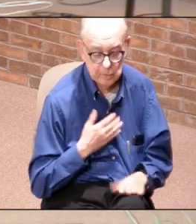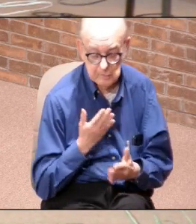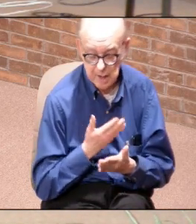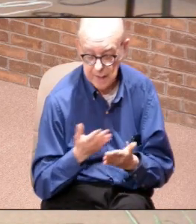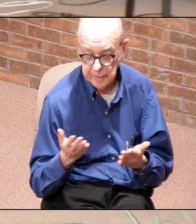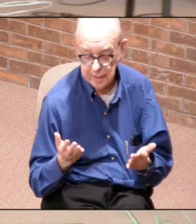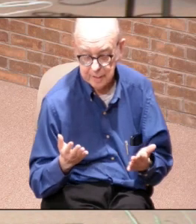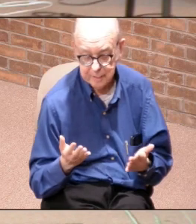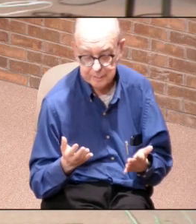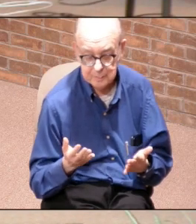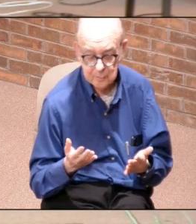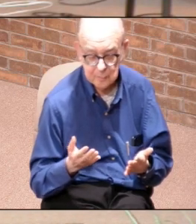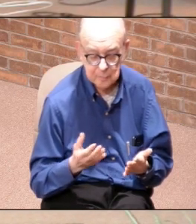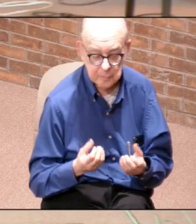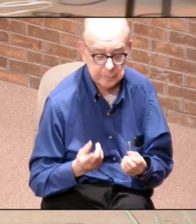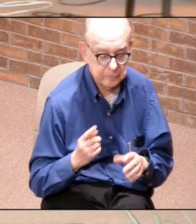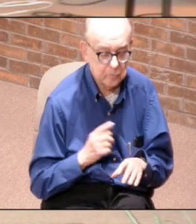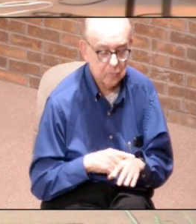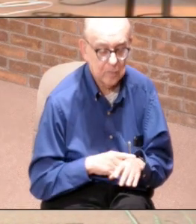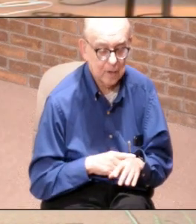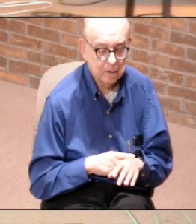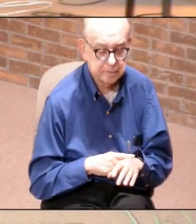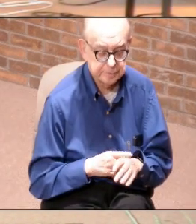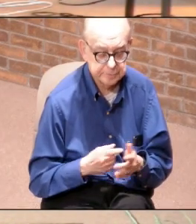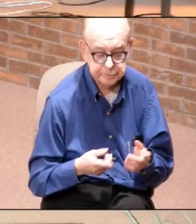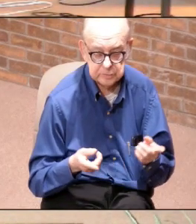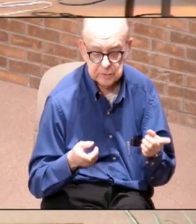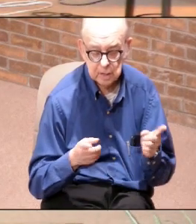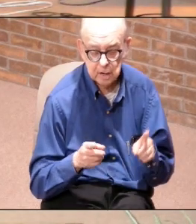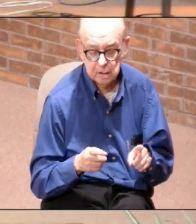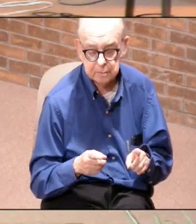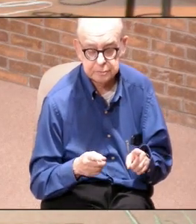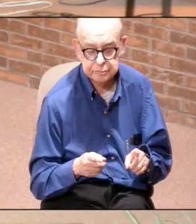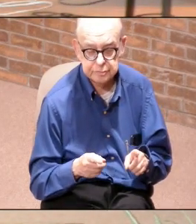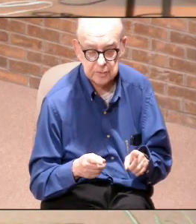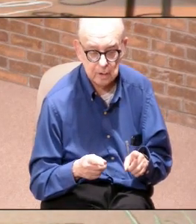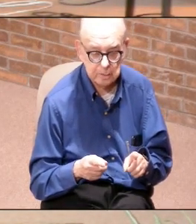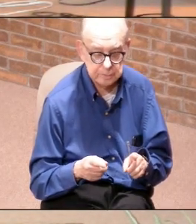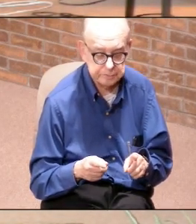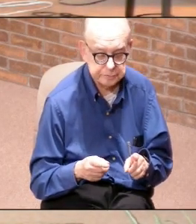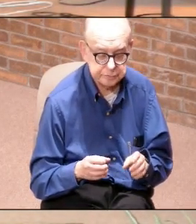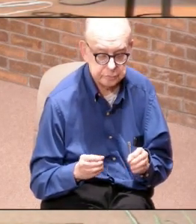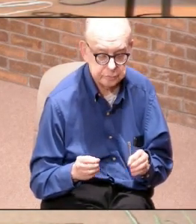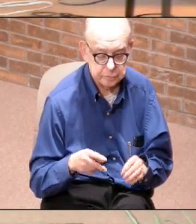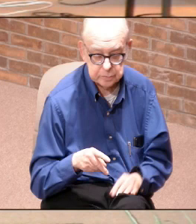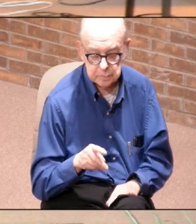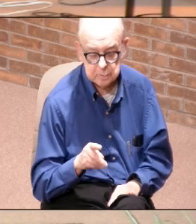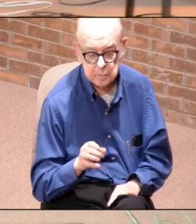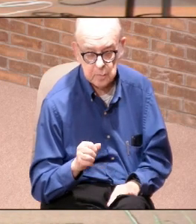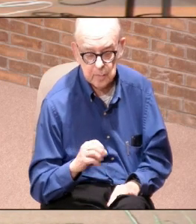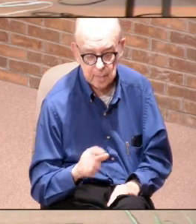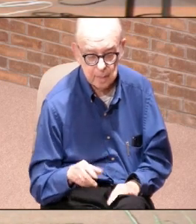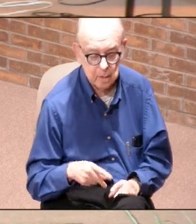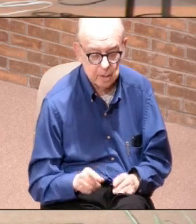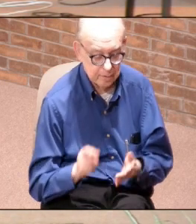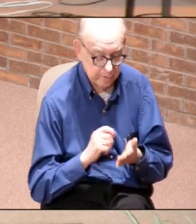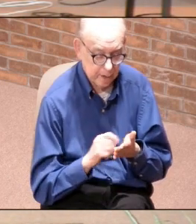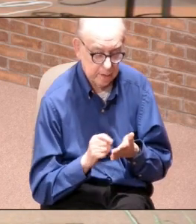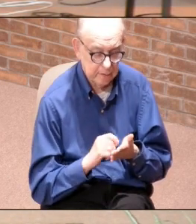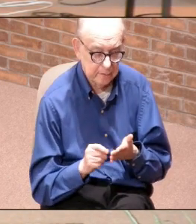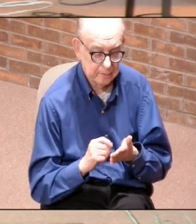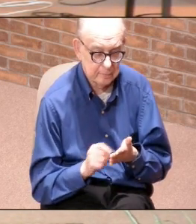thing. And a lot of times what happens is this. And so Paul, in his writing,